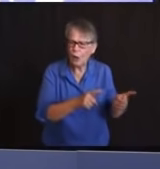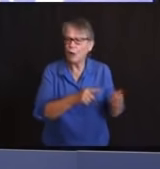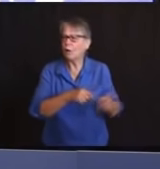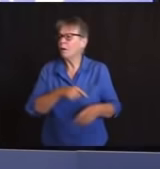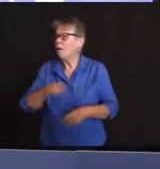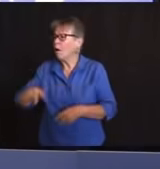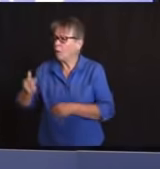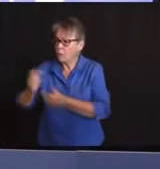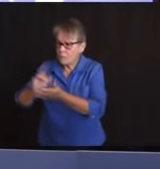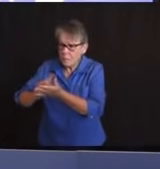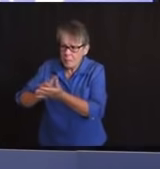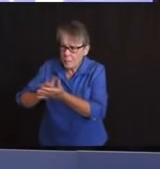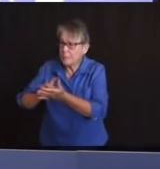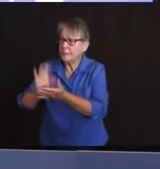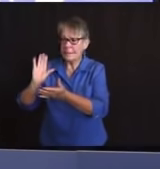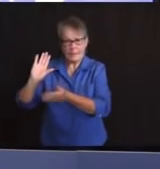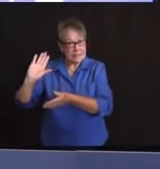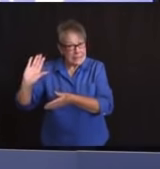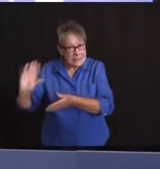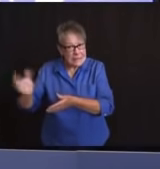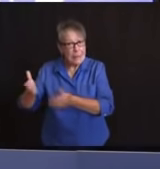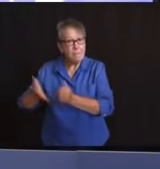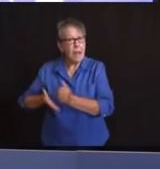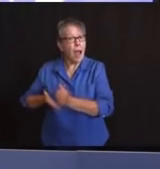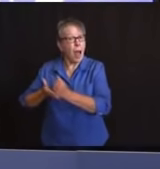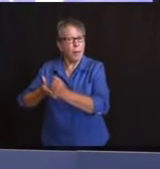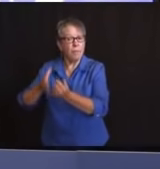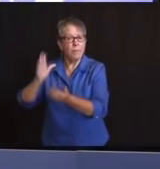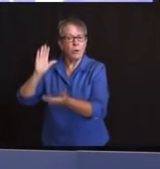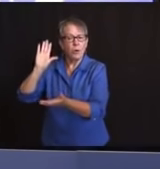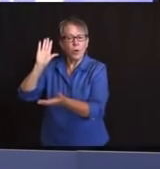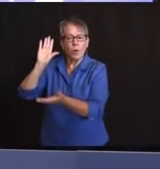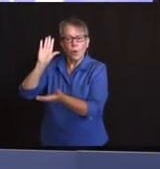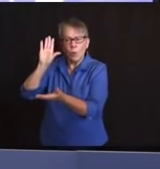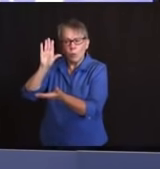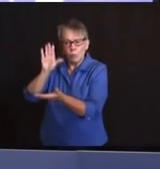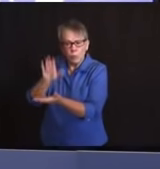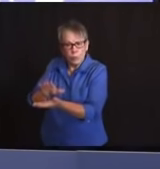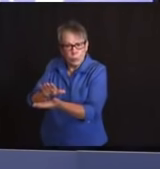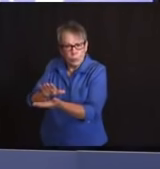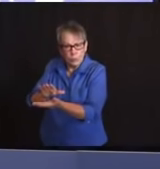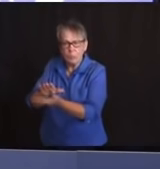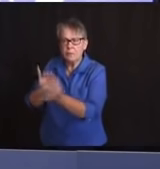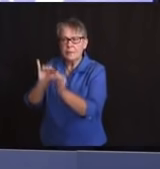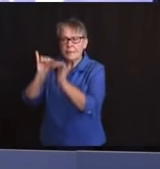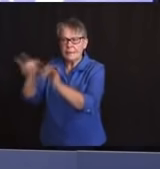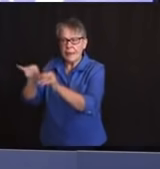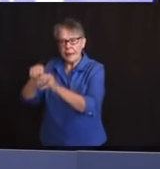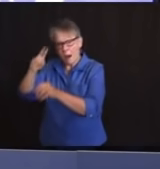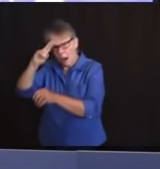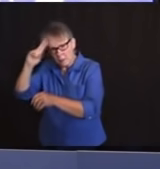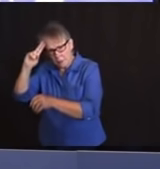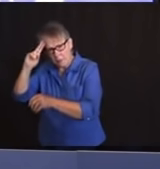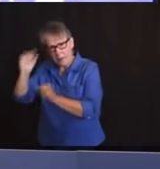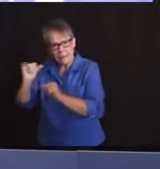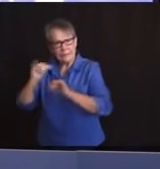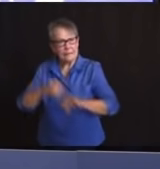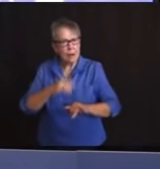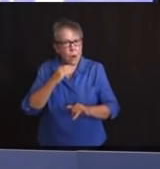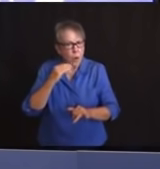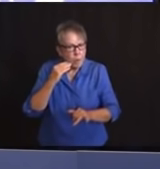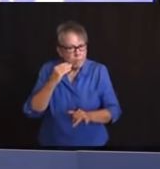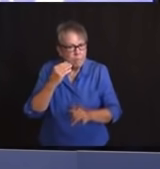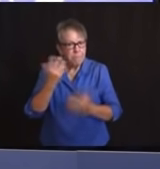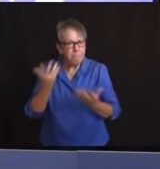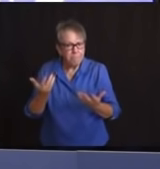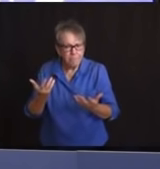steroid dexamethasone has shown to reduce deaths of patients on ventilators by a third. And for